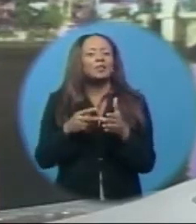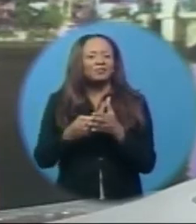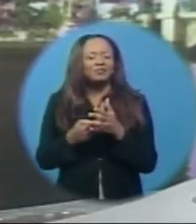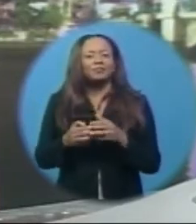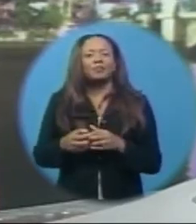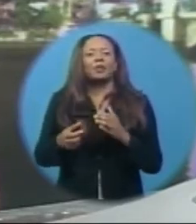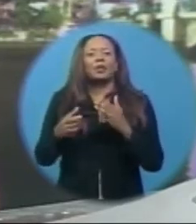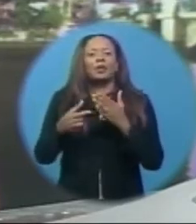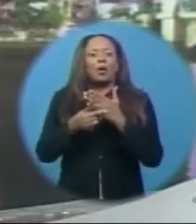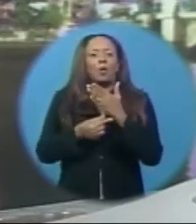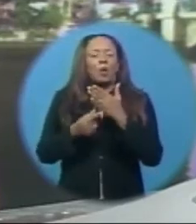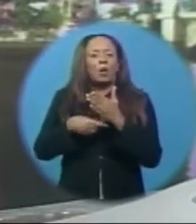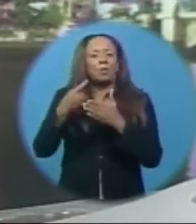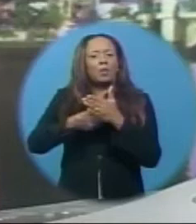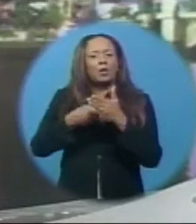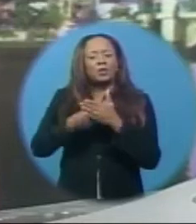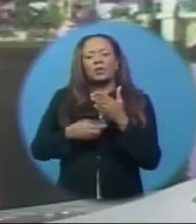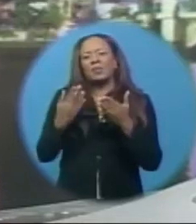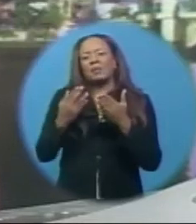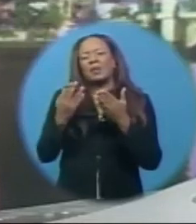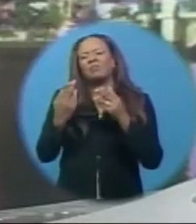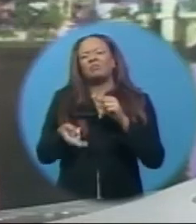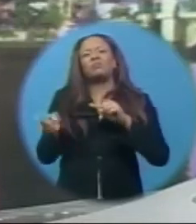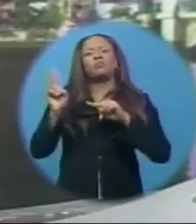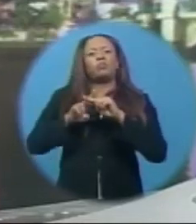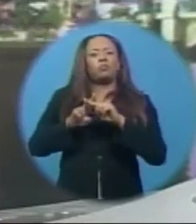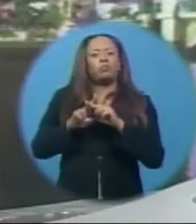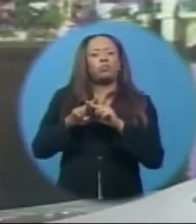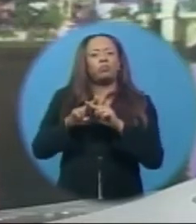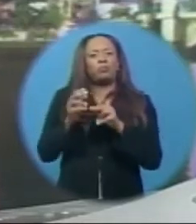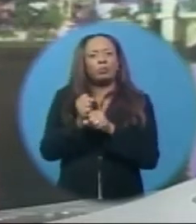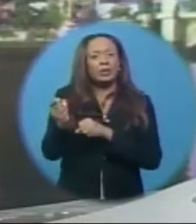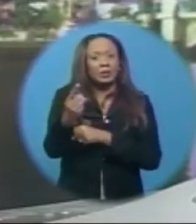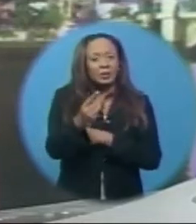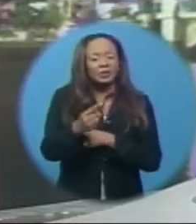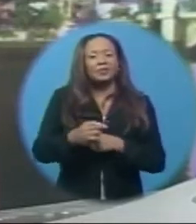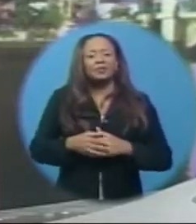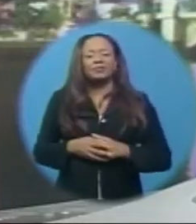oil prices will again be likely trending upward in the new year.